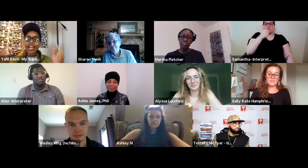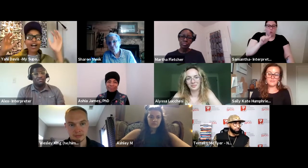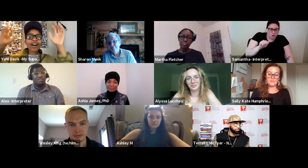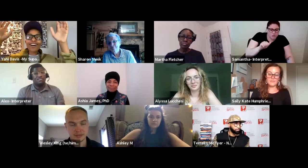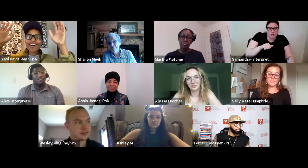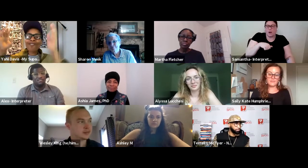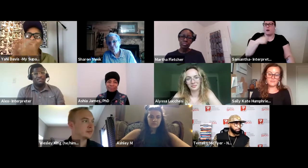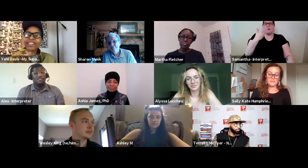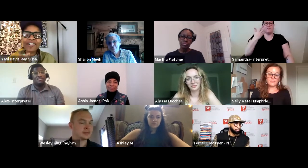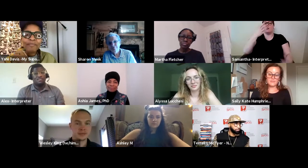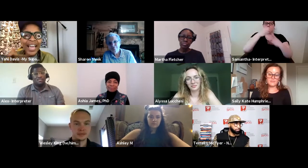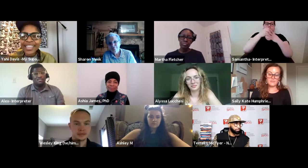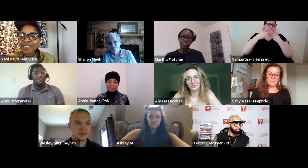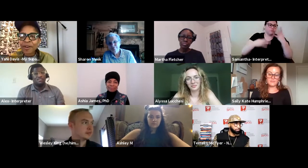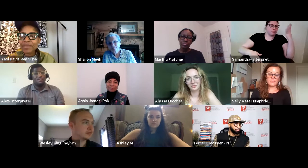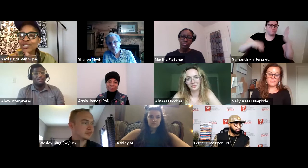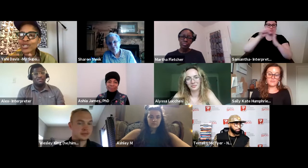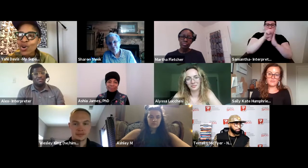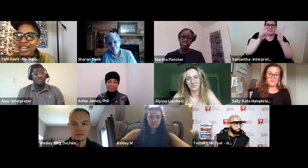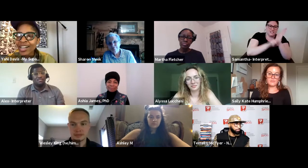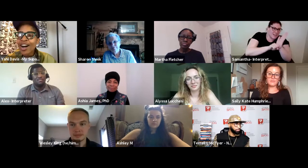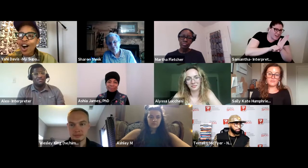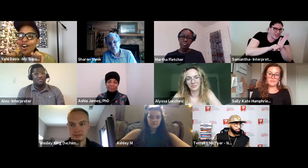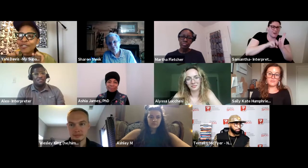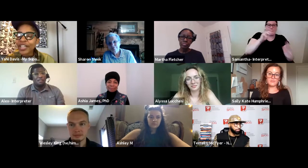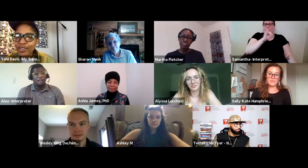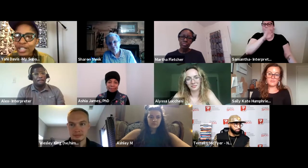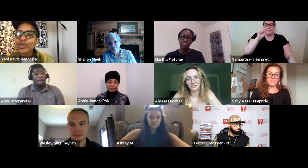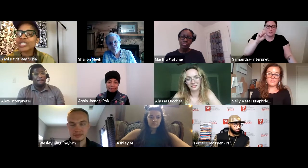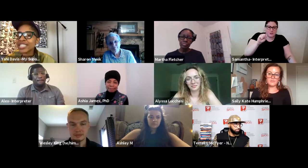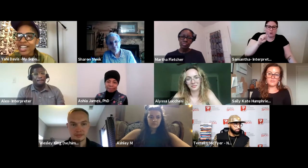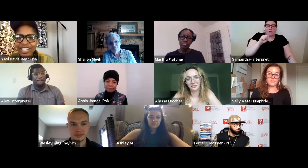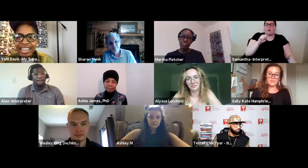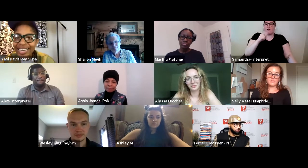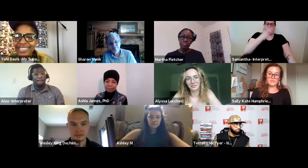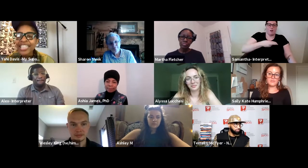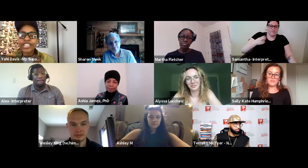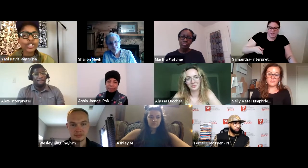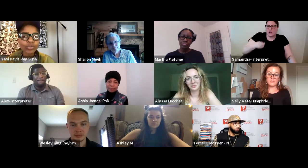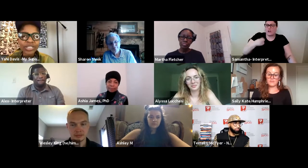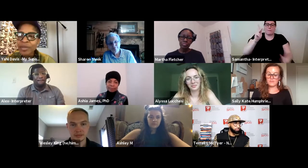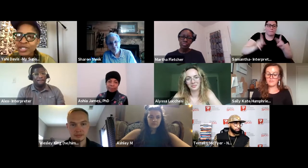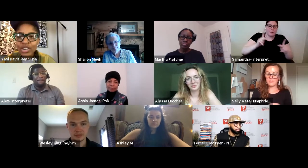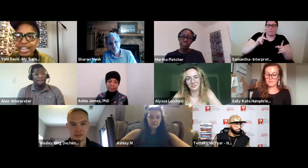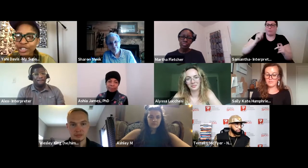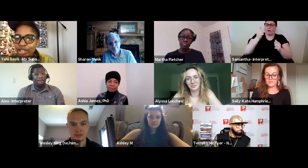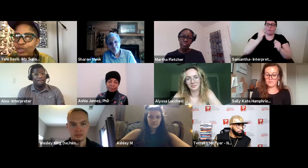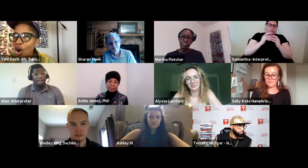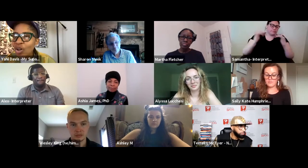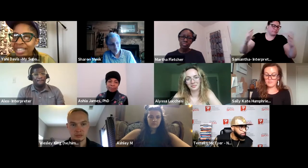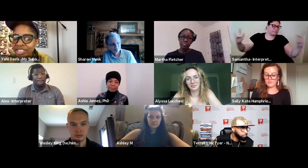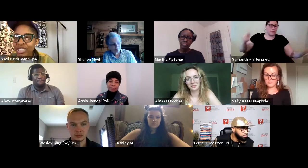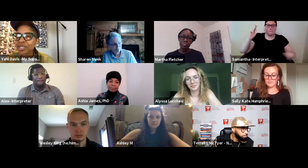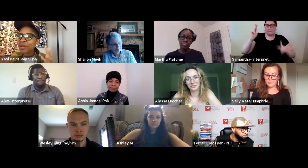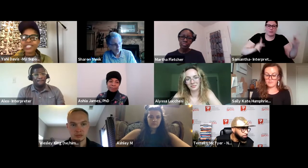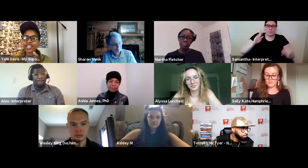Center. My love Maggie from Minnesota. Hard of Hearing, uses hearing aids. Children's minister at Church of